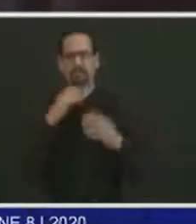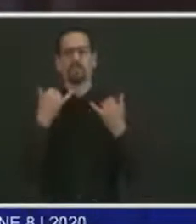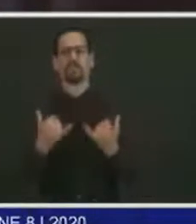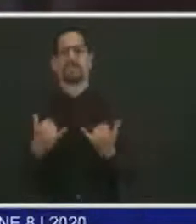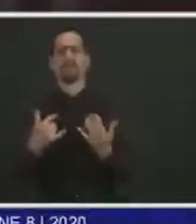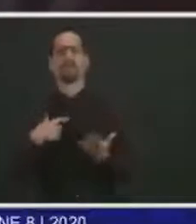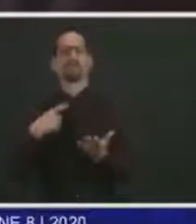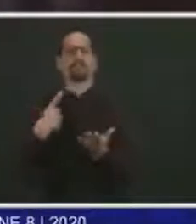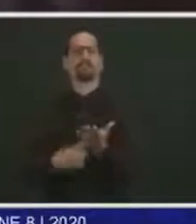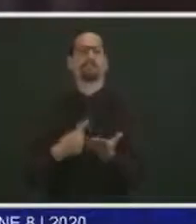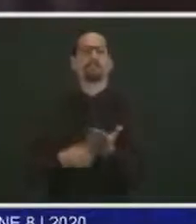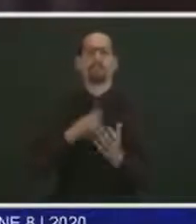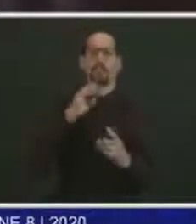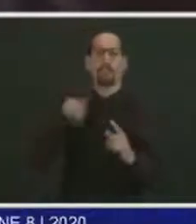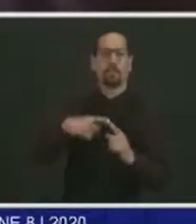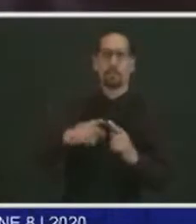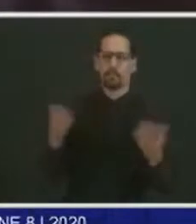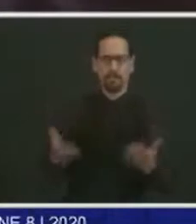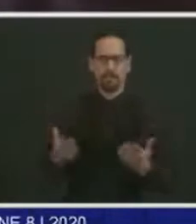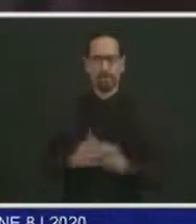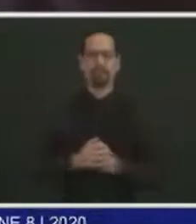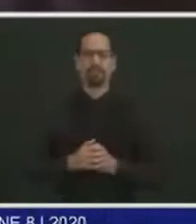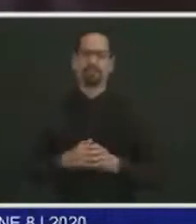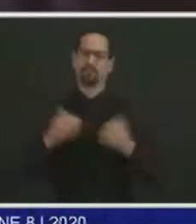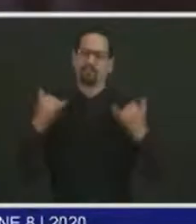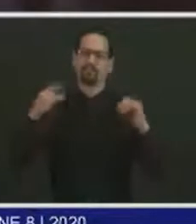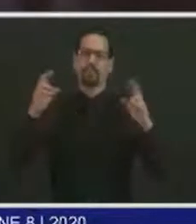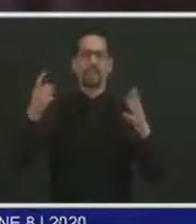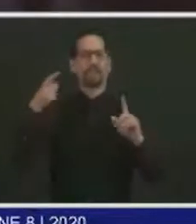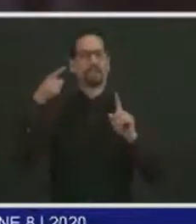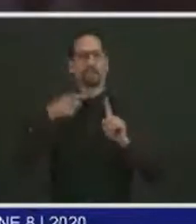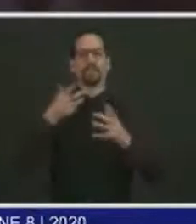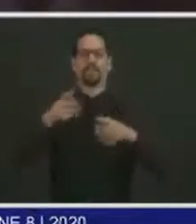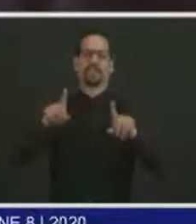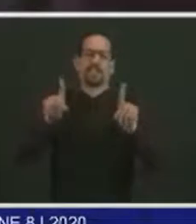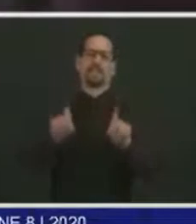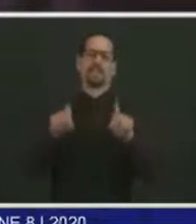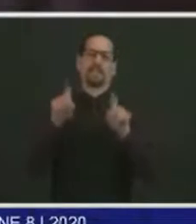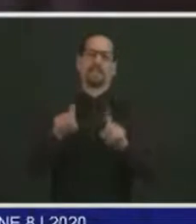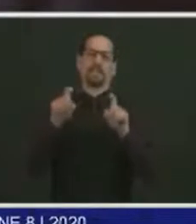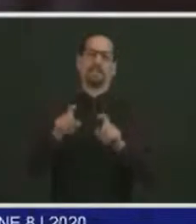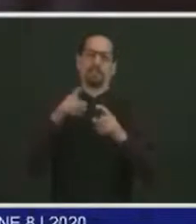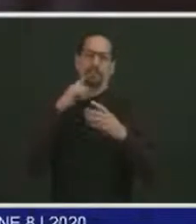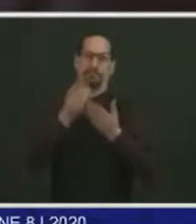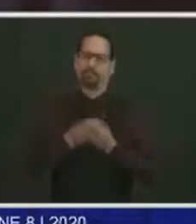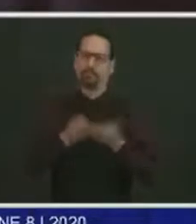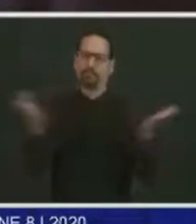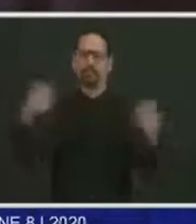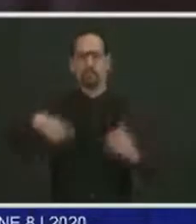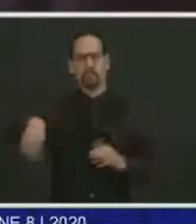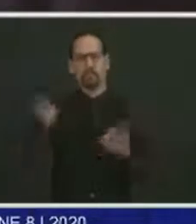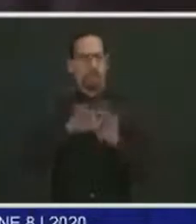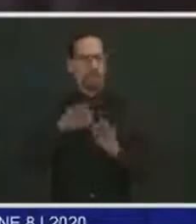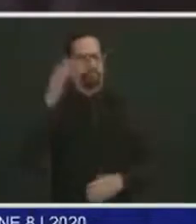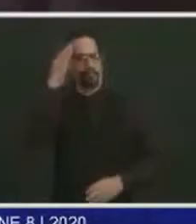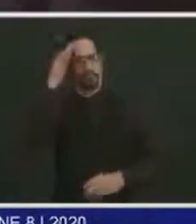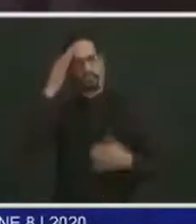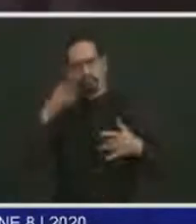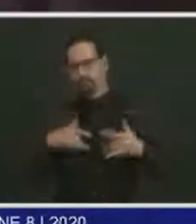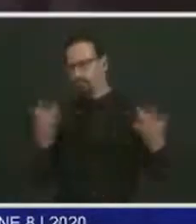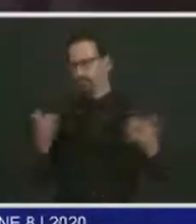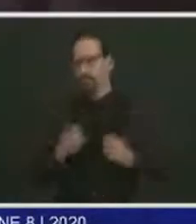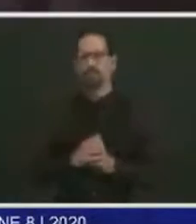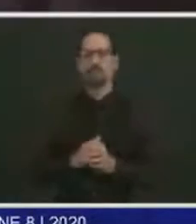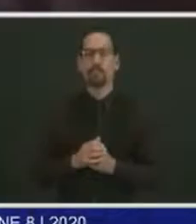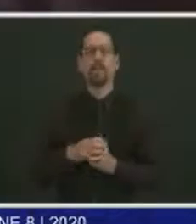about relates to testing. I have some new announcements related to testing. So first, let me tell you where